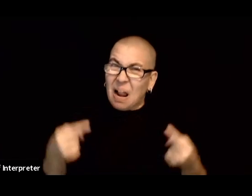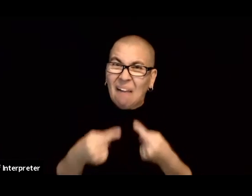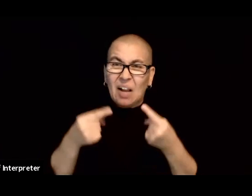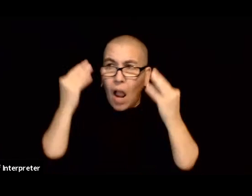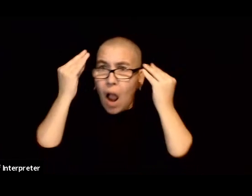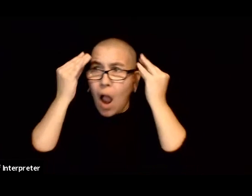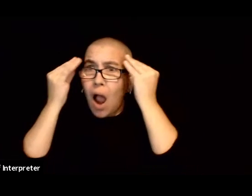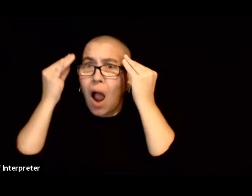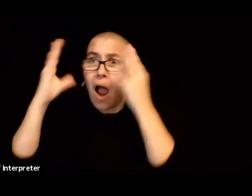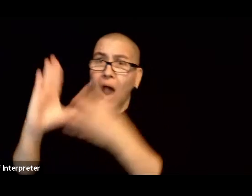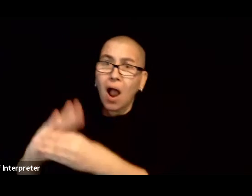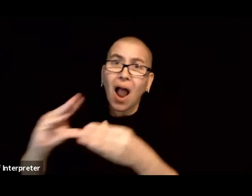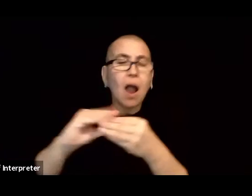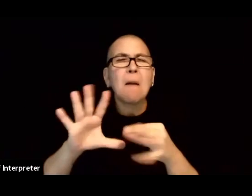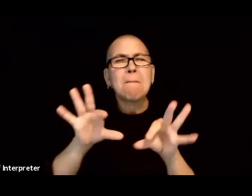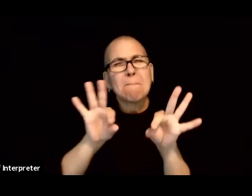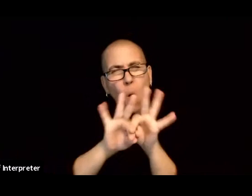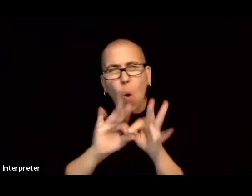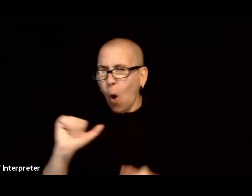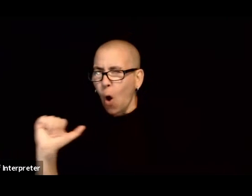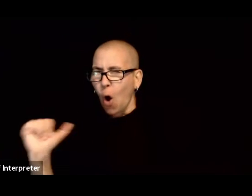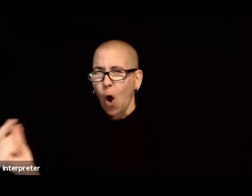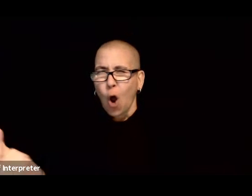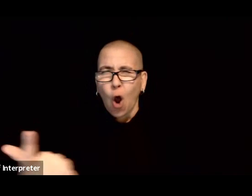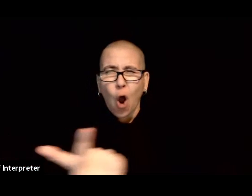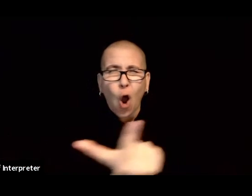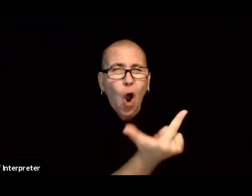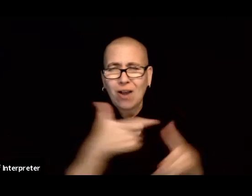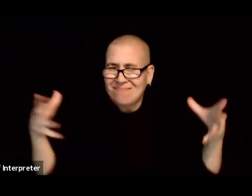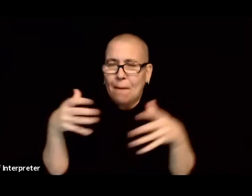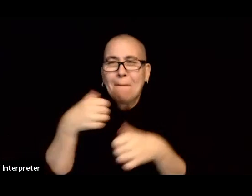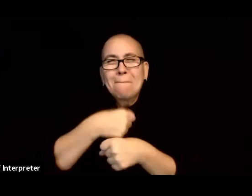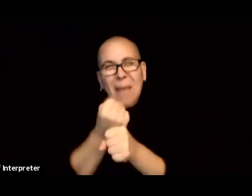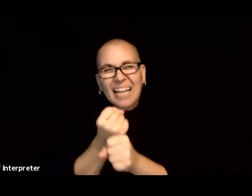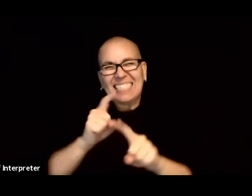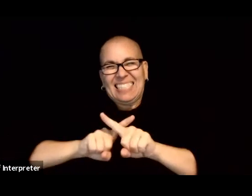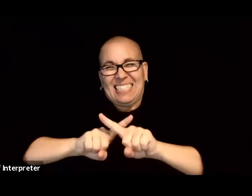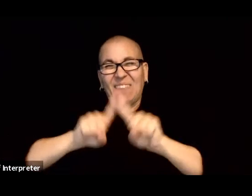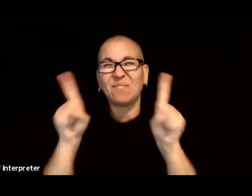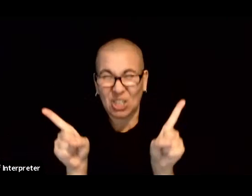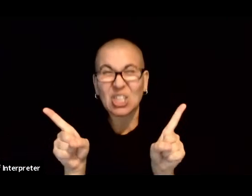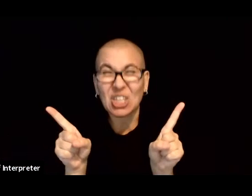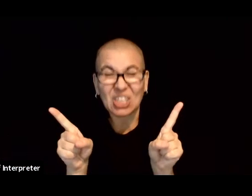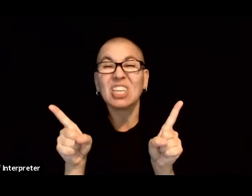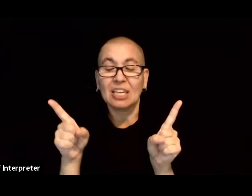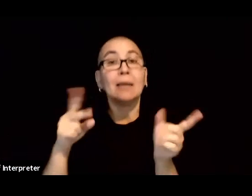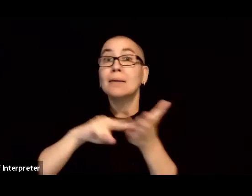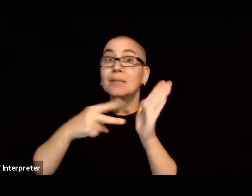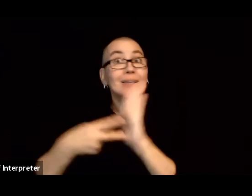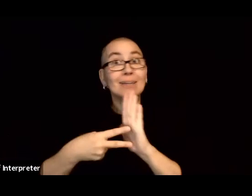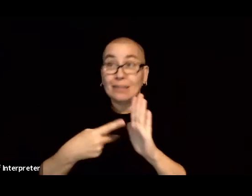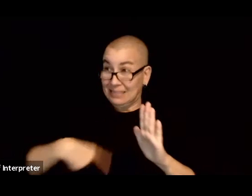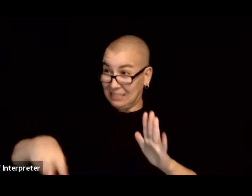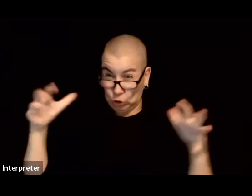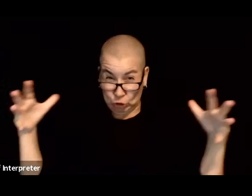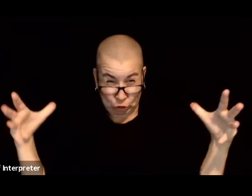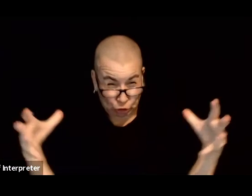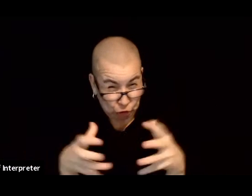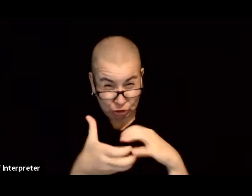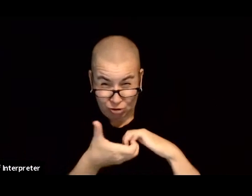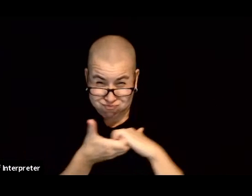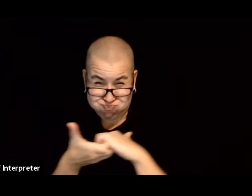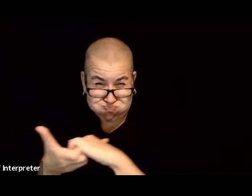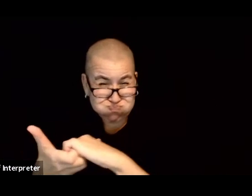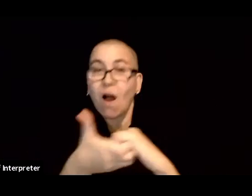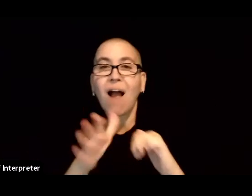huge impact that would come before those kinds of decisions. And so when I hear, from the public